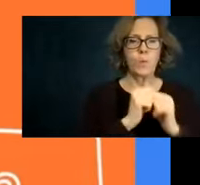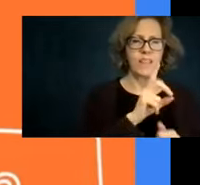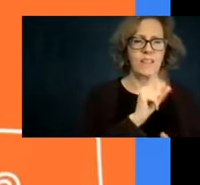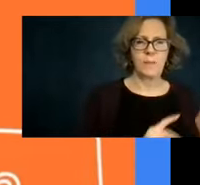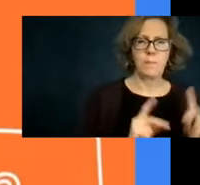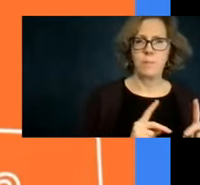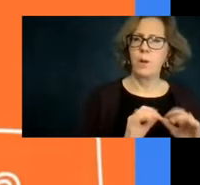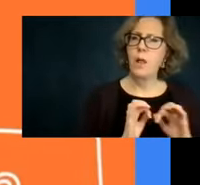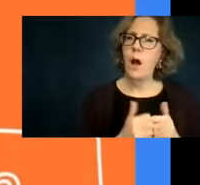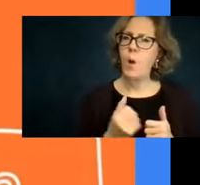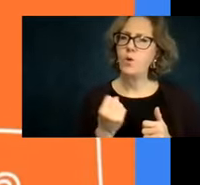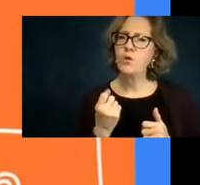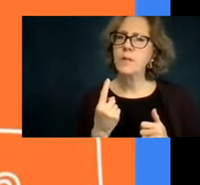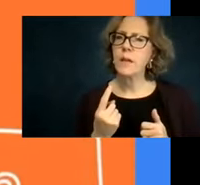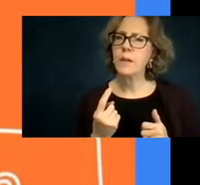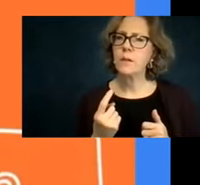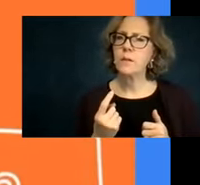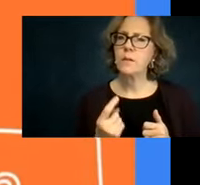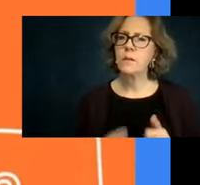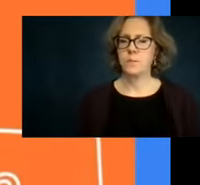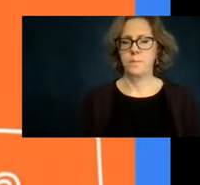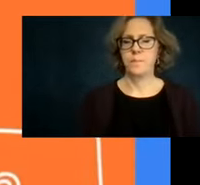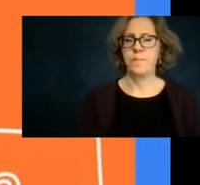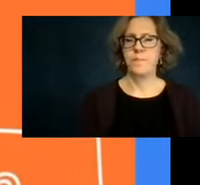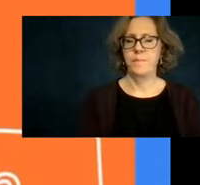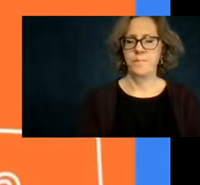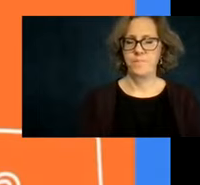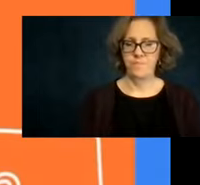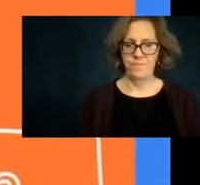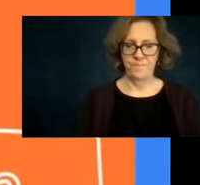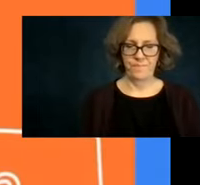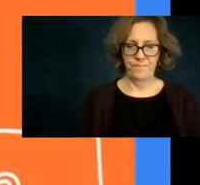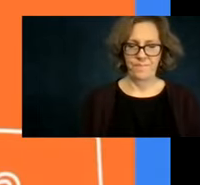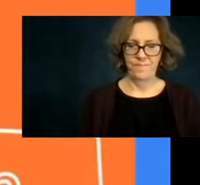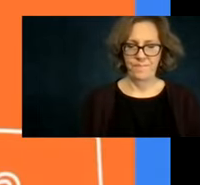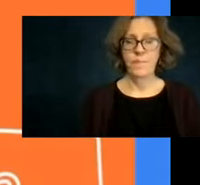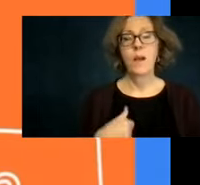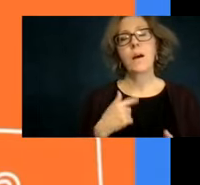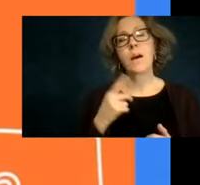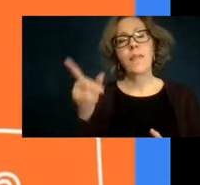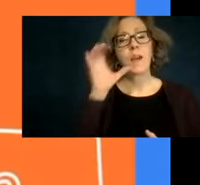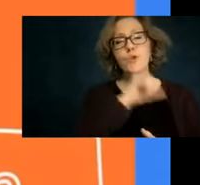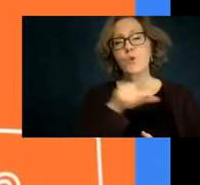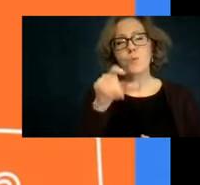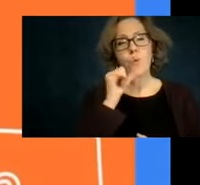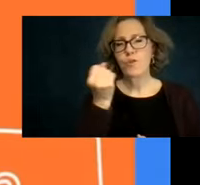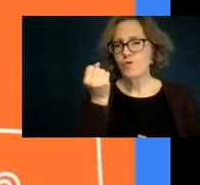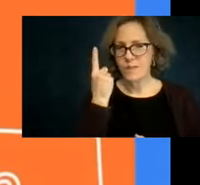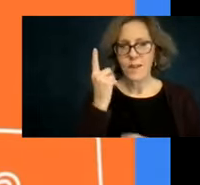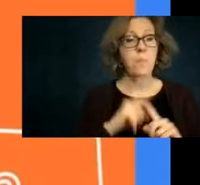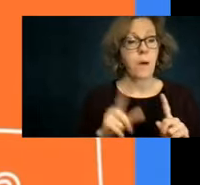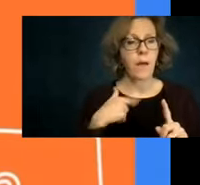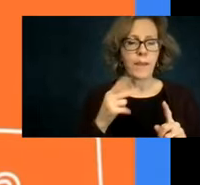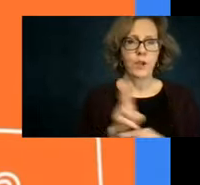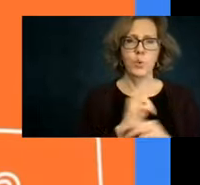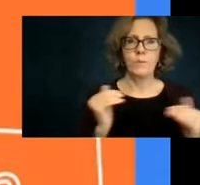they understand? So the communication really lacks when they assume that you don't understand, but yet they're using big words,